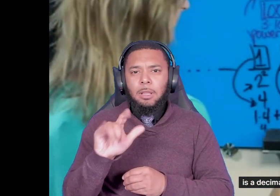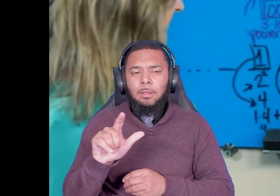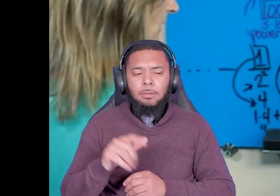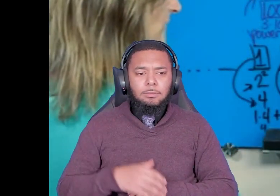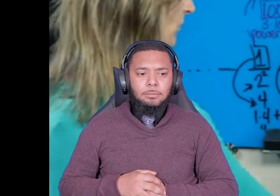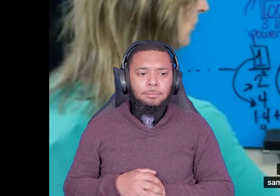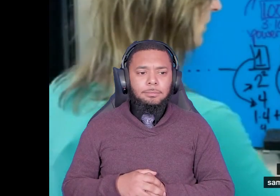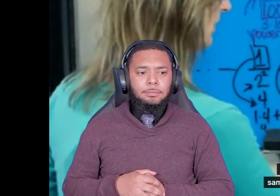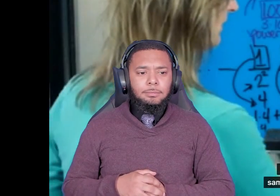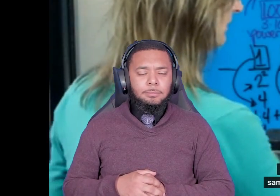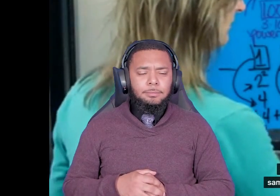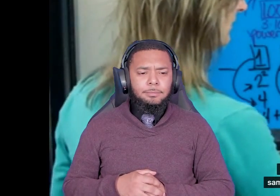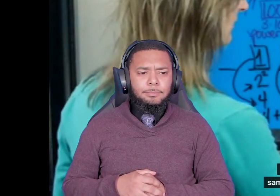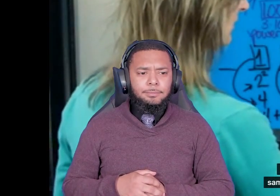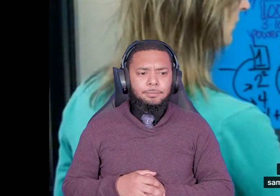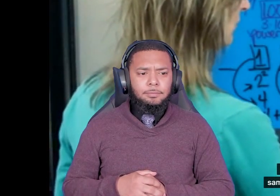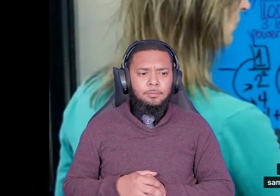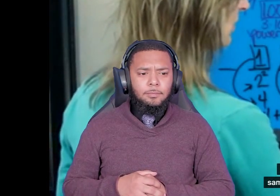So